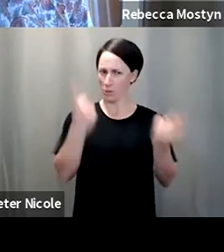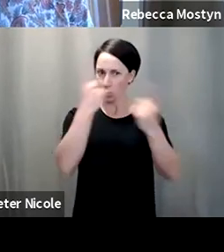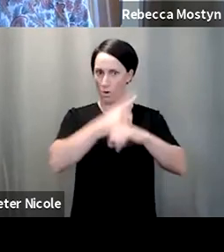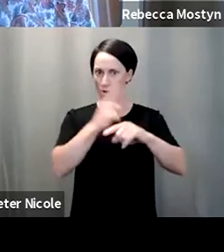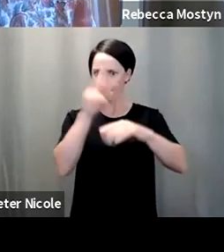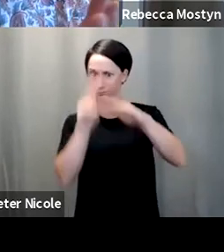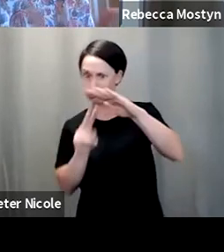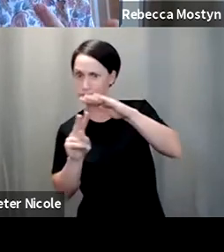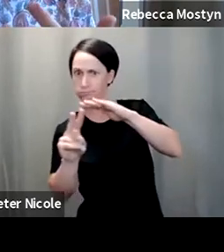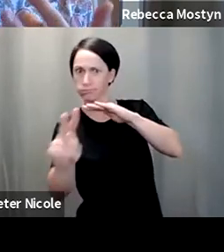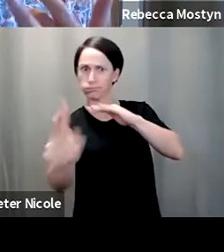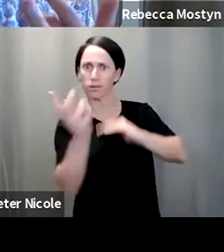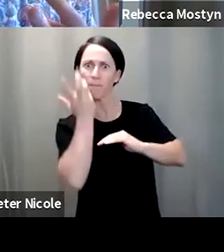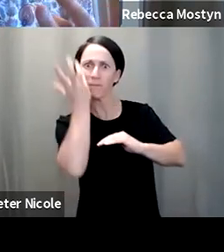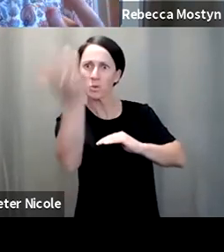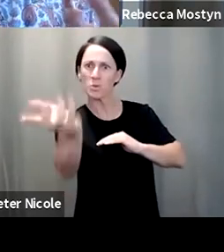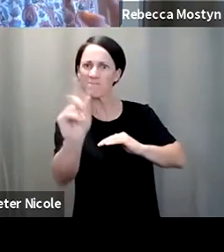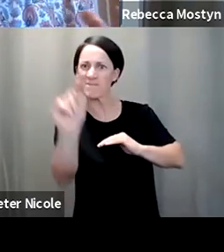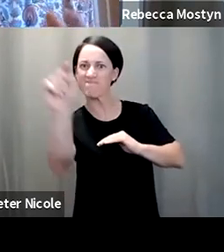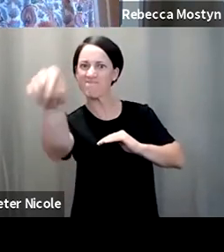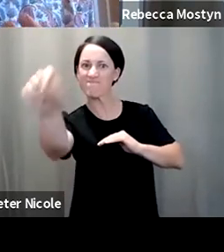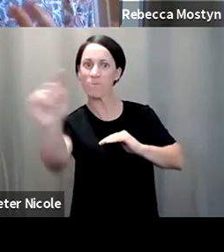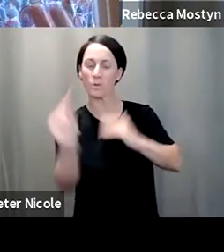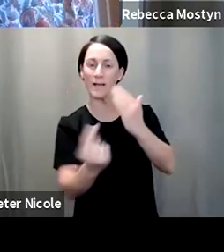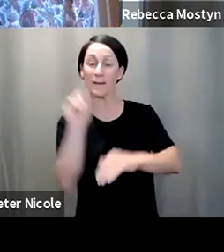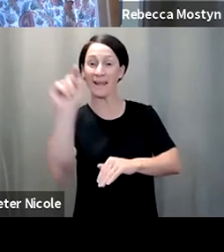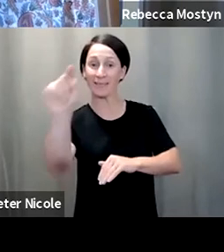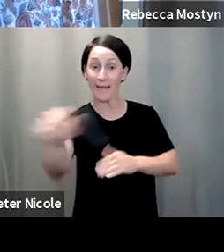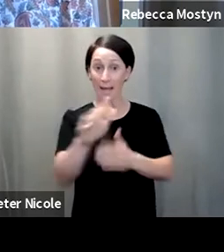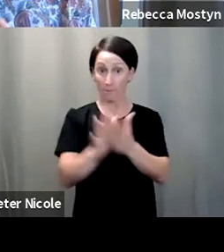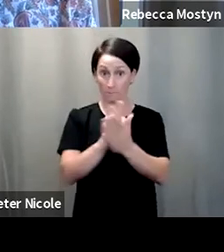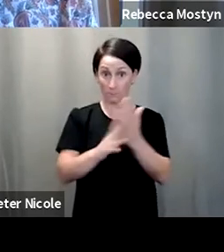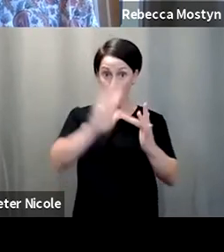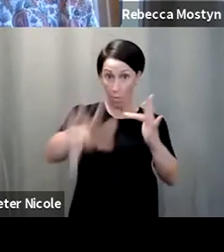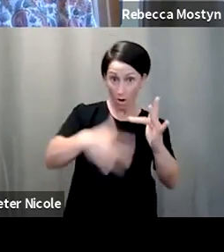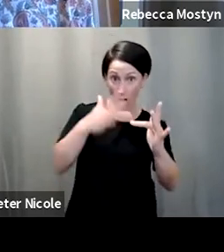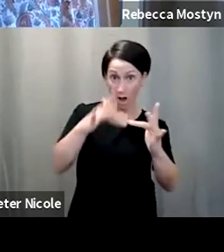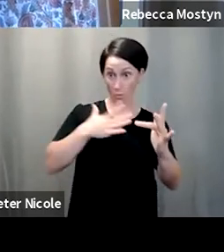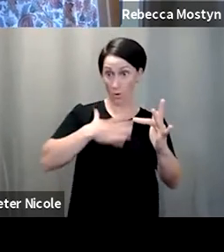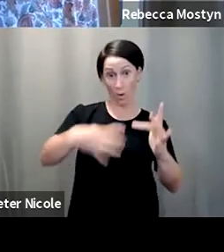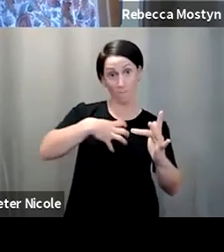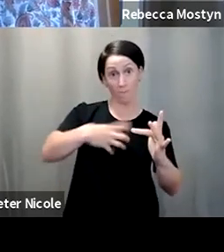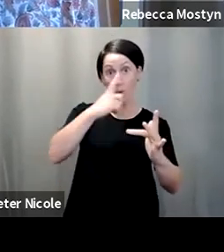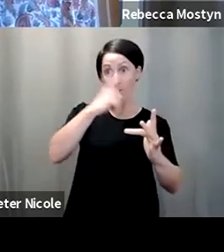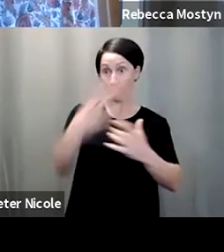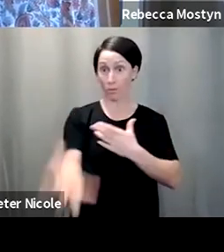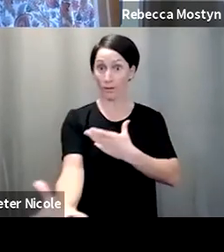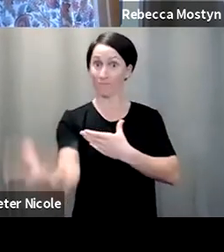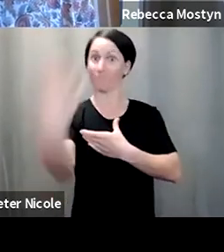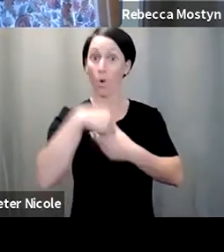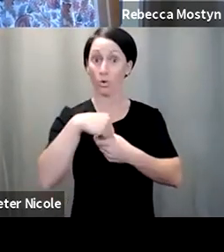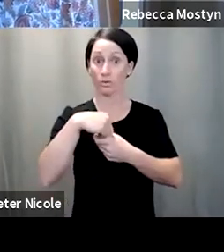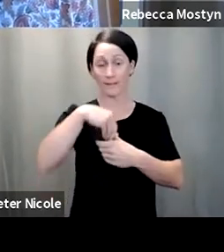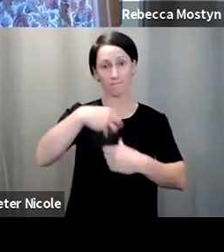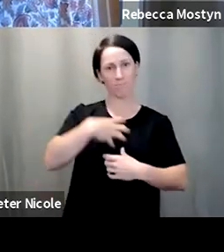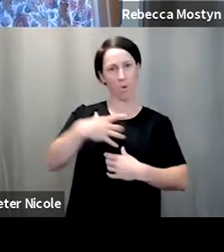future? Digital as a means of engaging people more deeply in live experiences. And